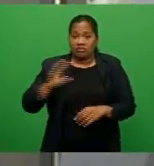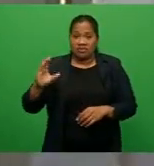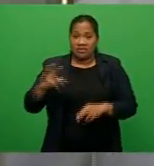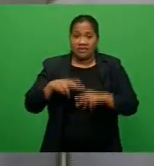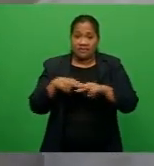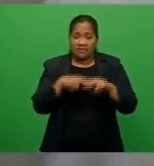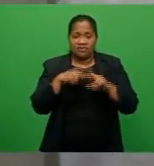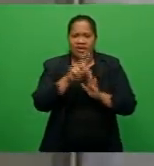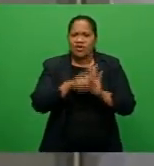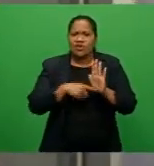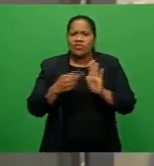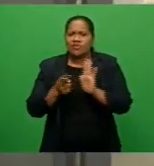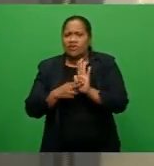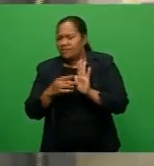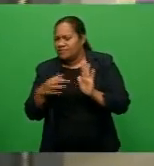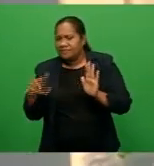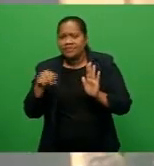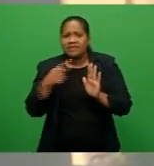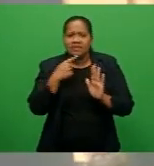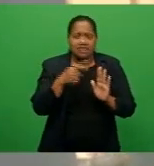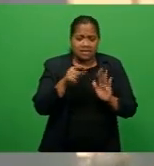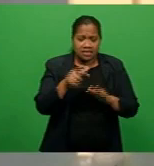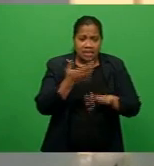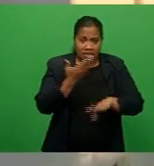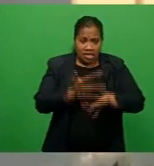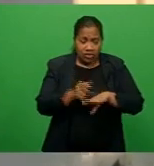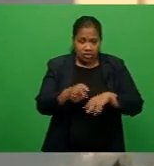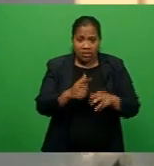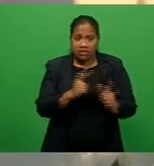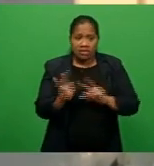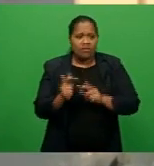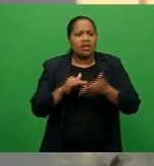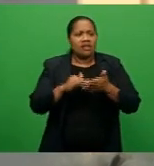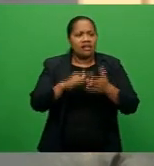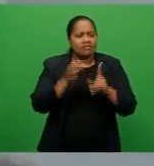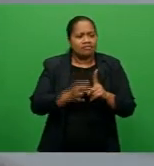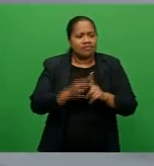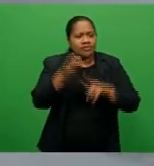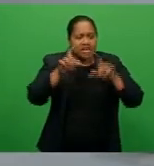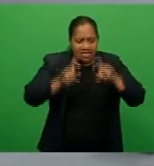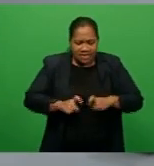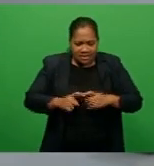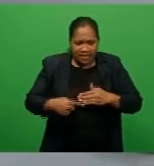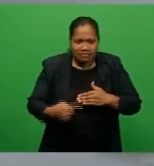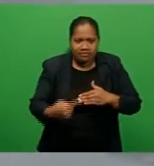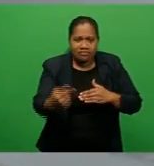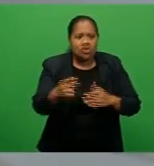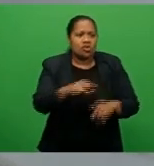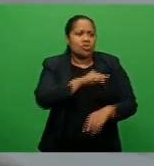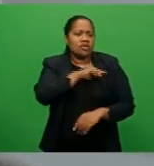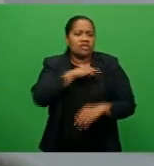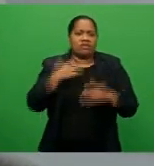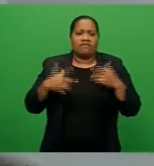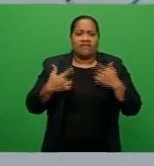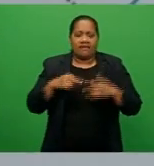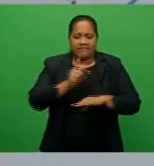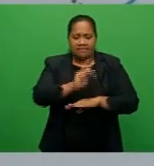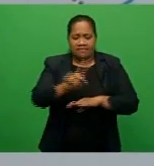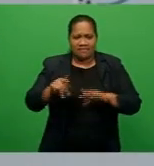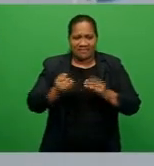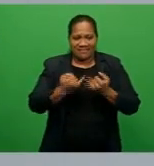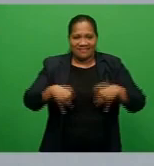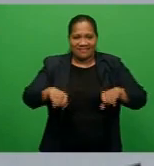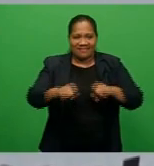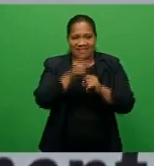Fix, says the new lab will help improve and sustain the quality of life of Pacific Islanders.